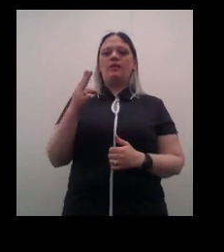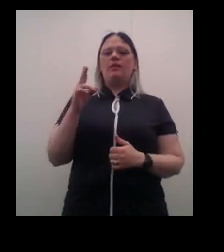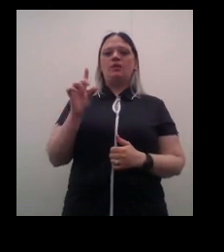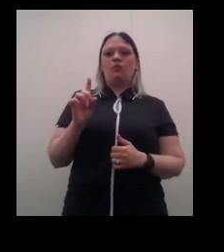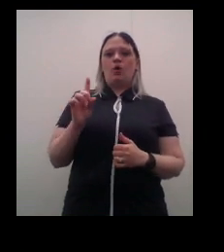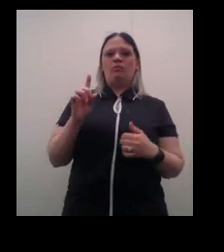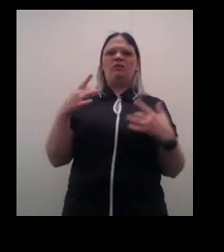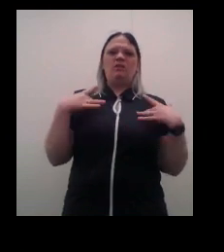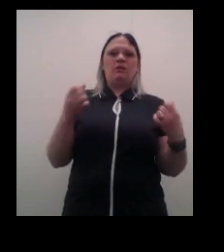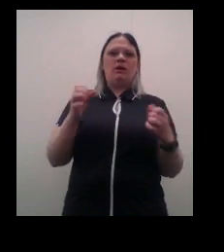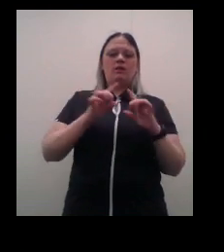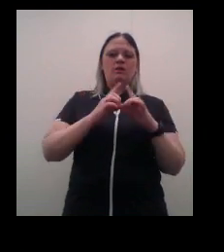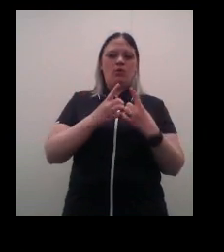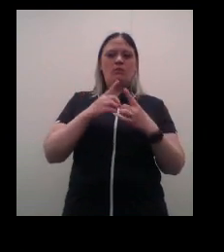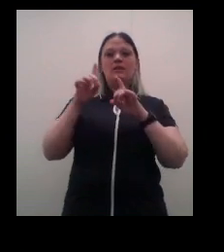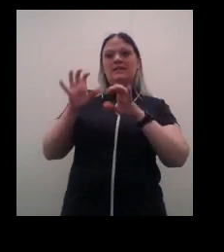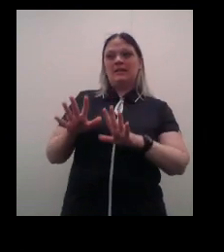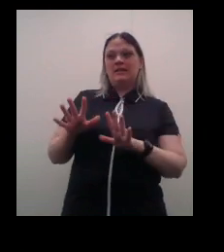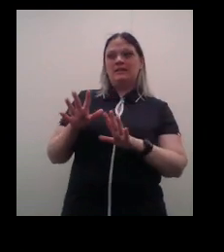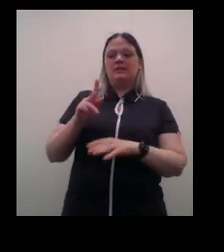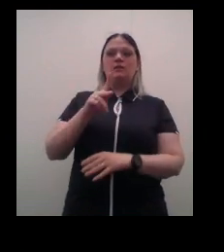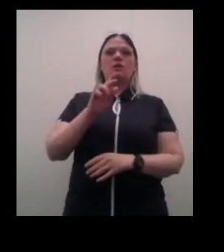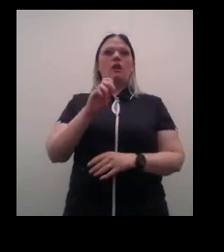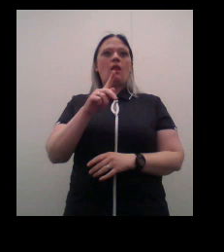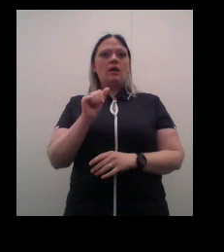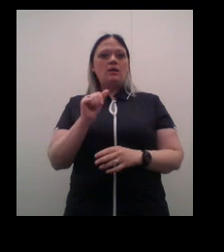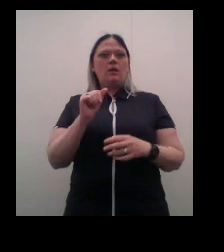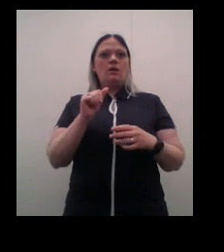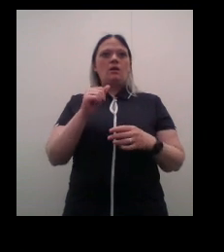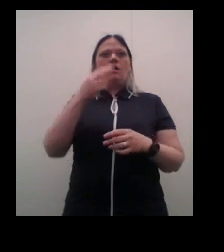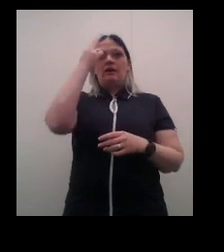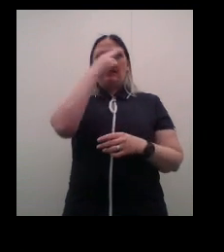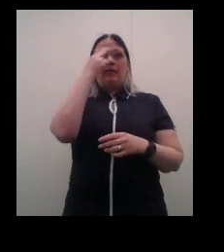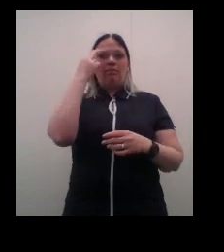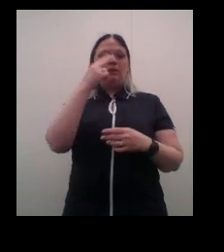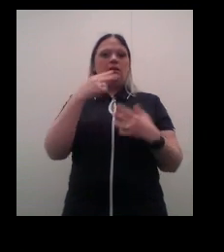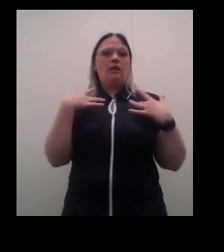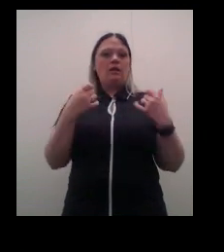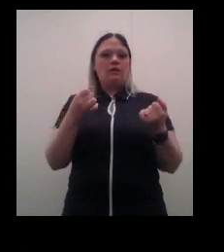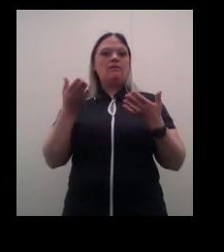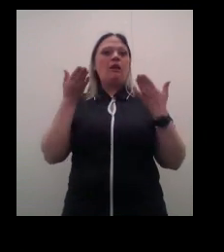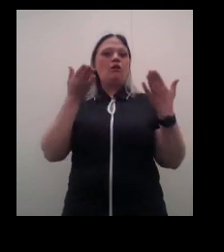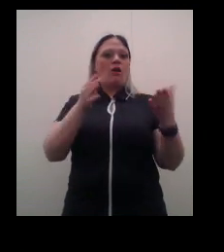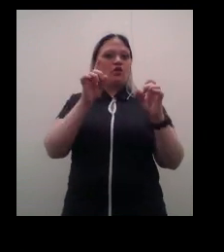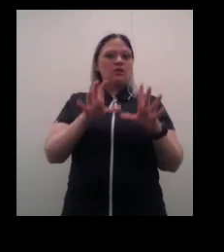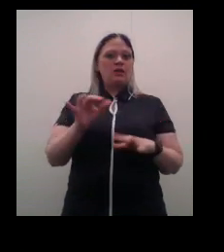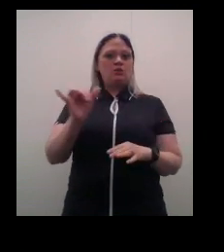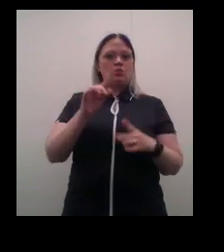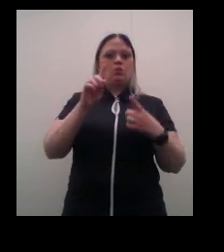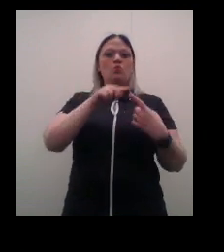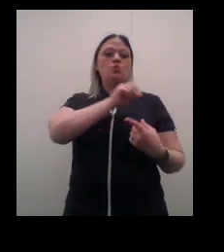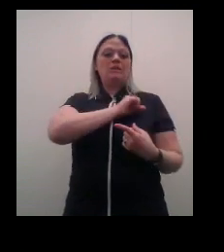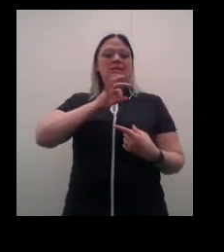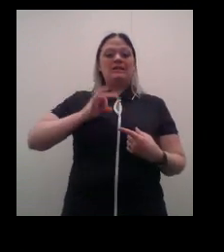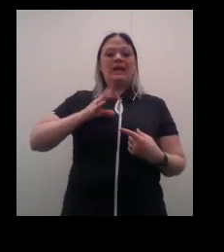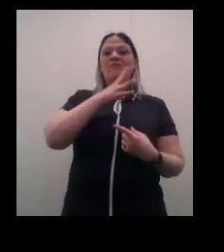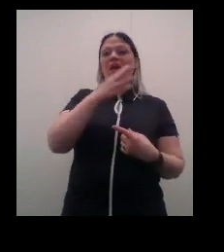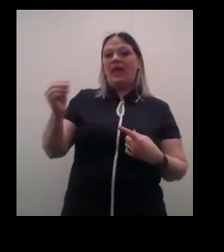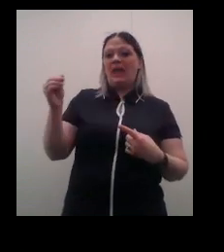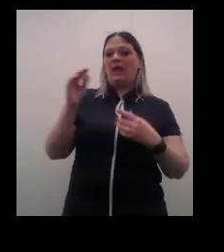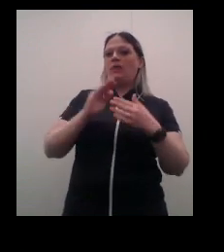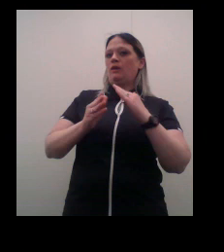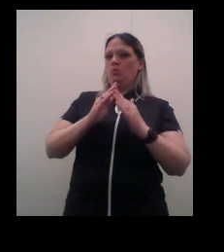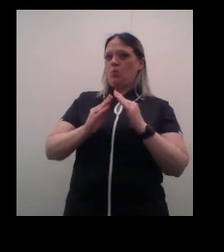well as our hospitals, Kaleida Health and Catholic Health are offering testing to their staff and to the community